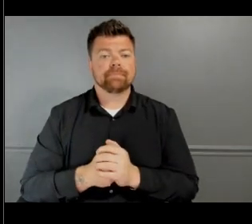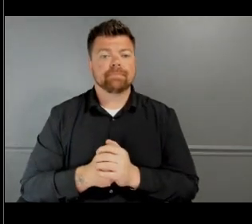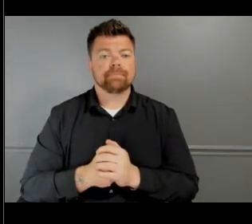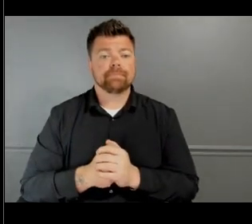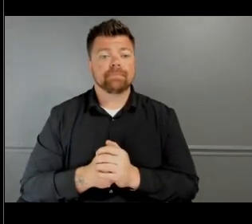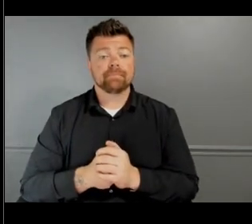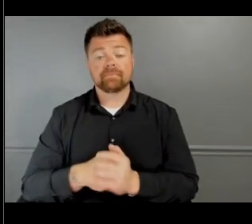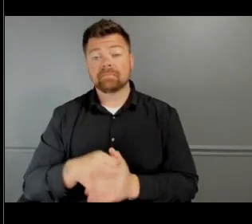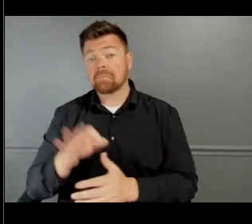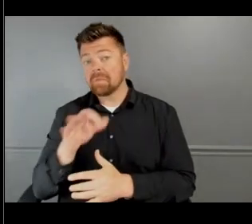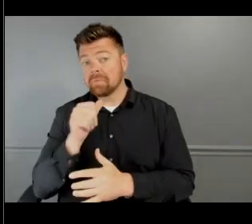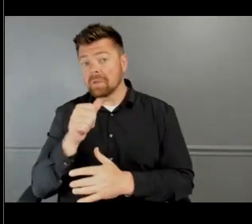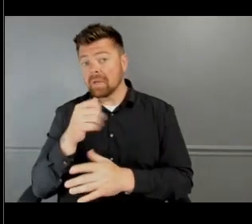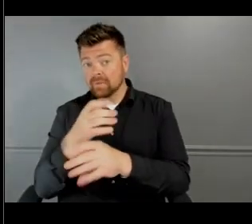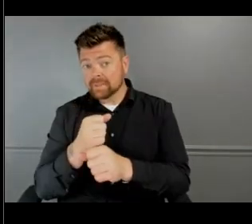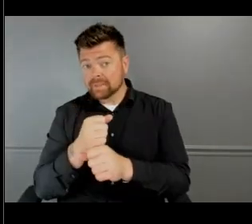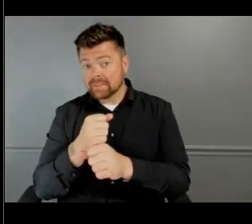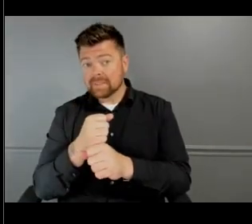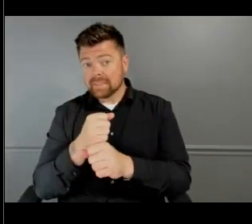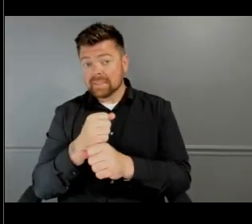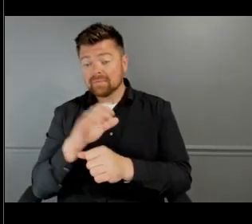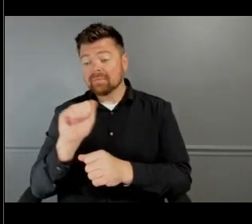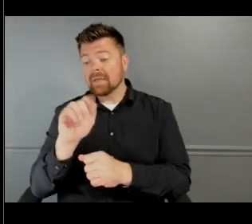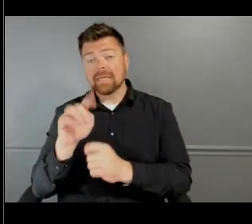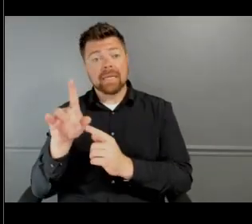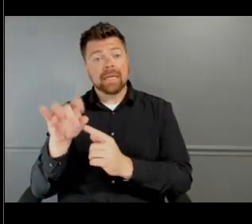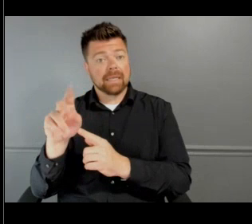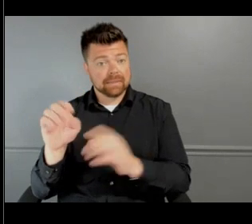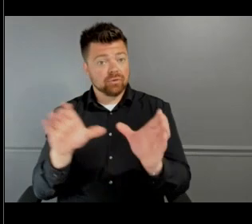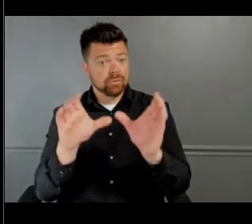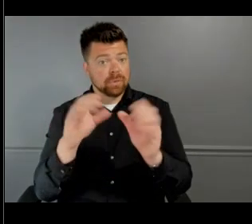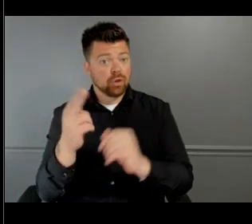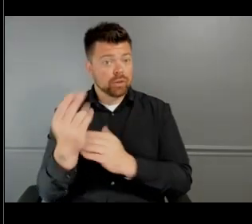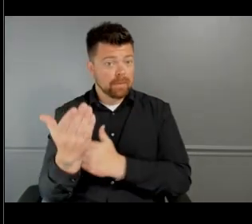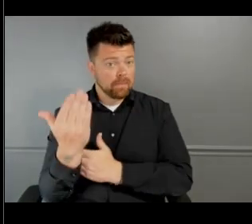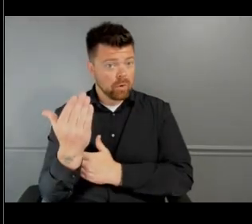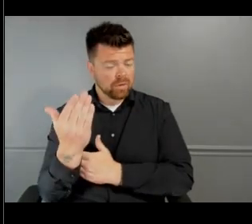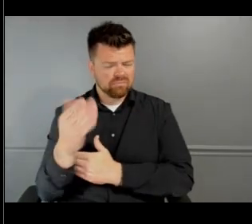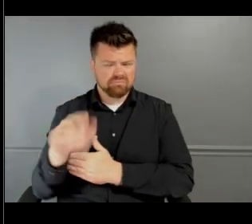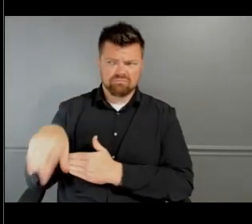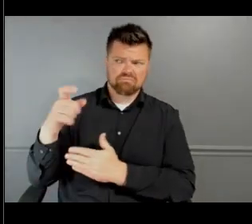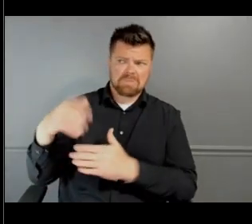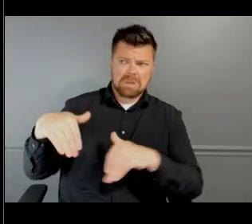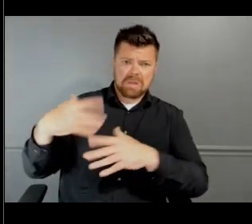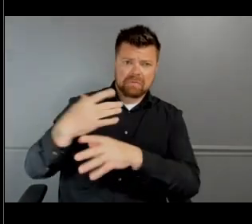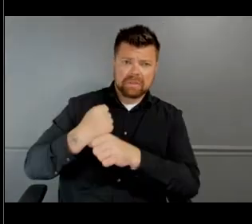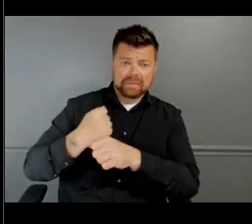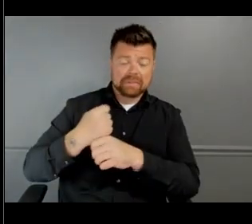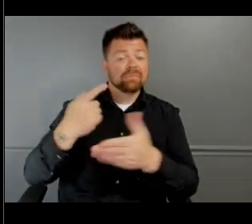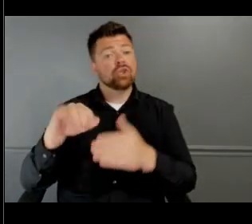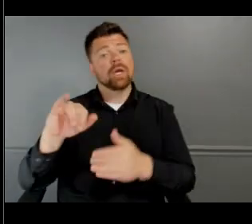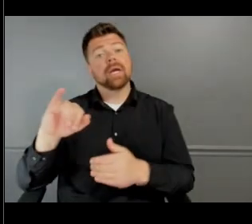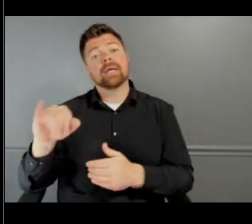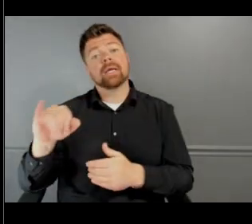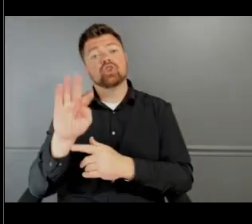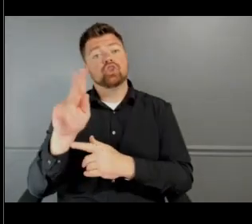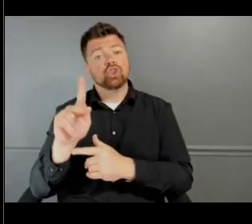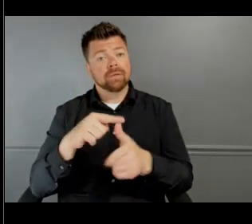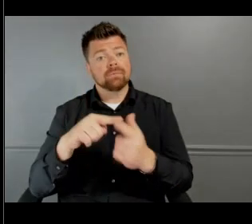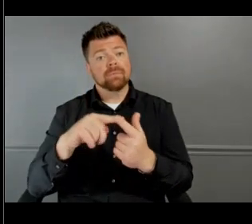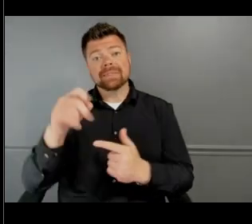If you do not receive the attendance certificate by Thursday morning, please check your junk or spam